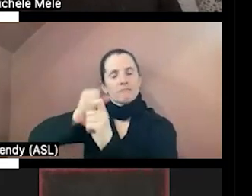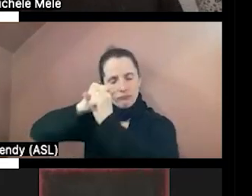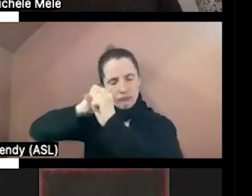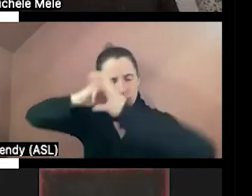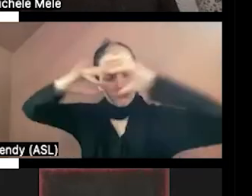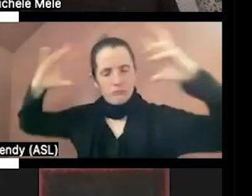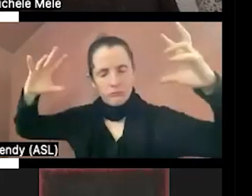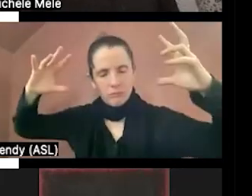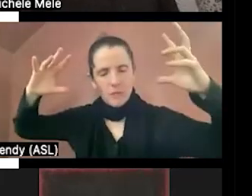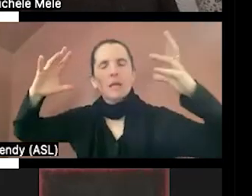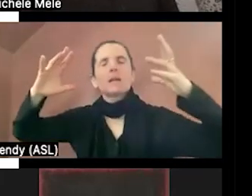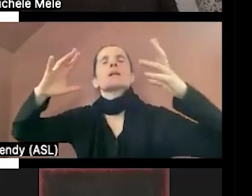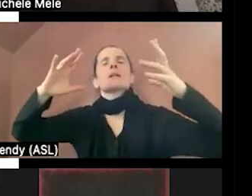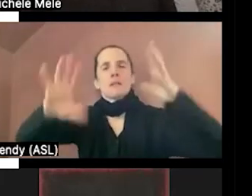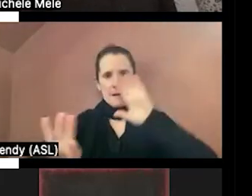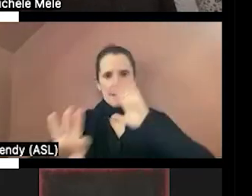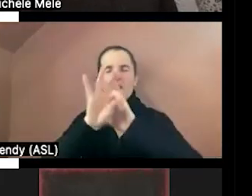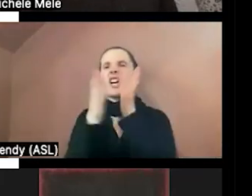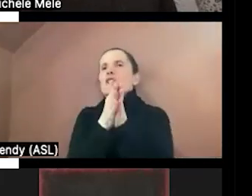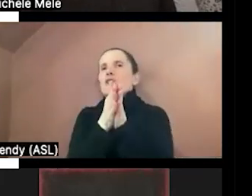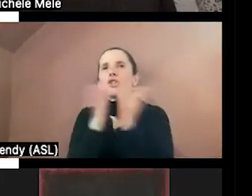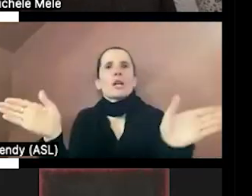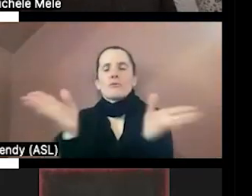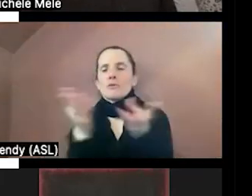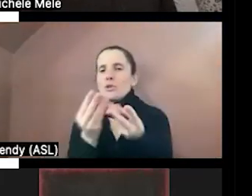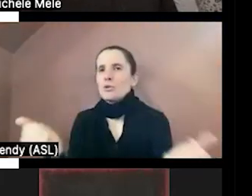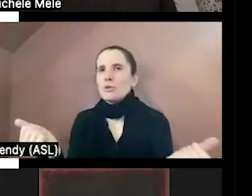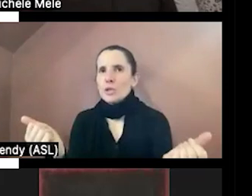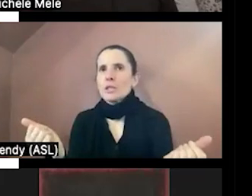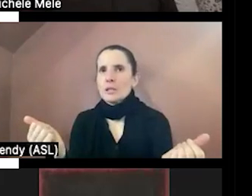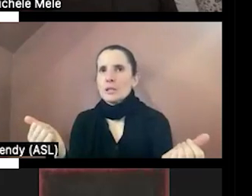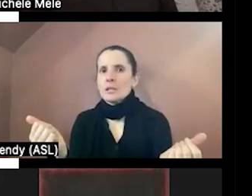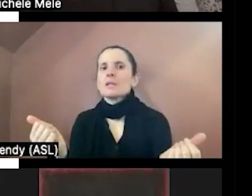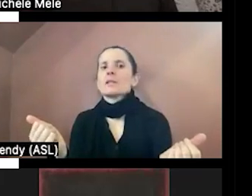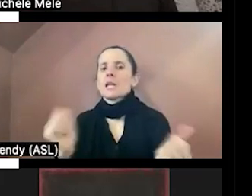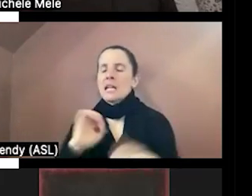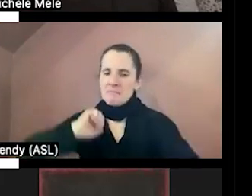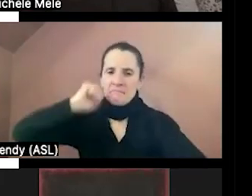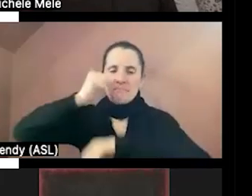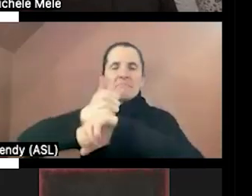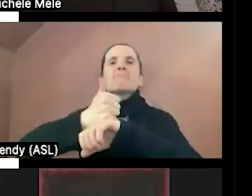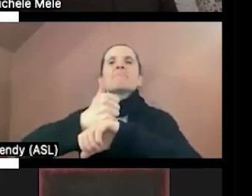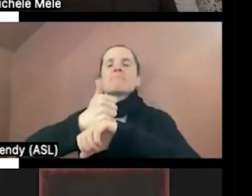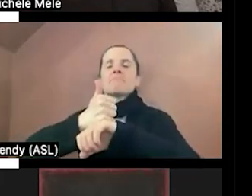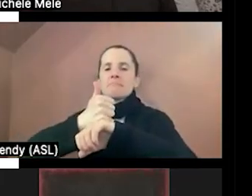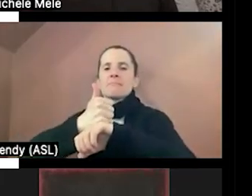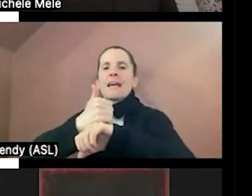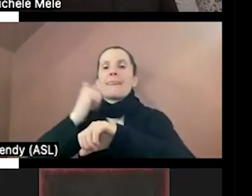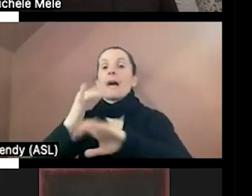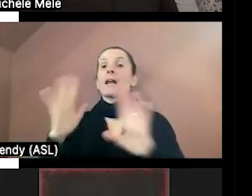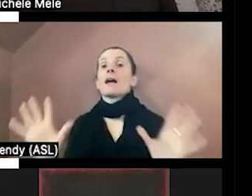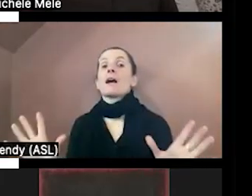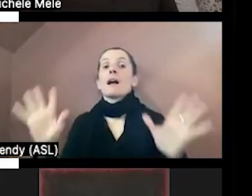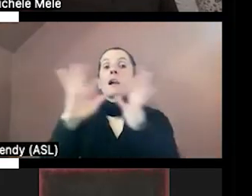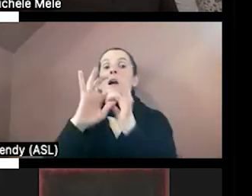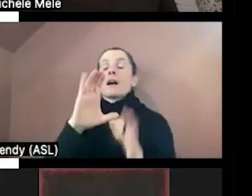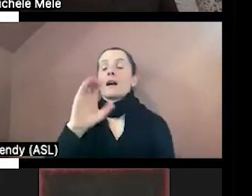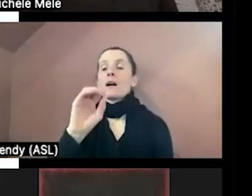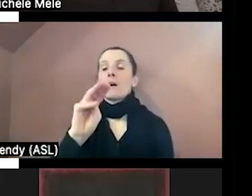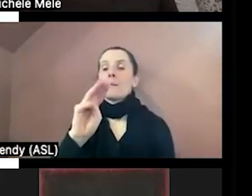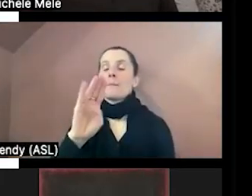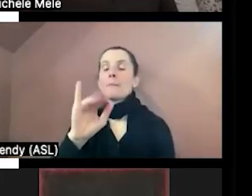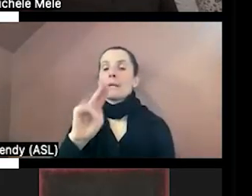general solution in graph theory, and he founded this combinatorial problem with the